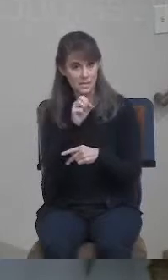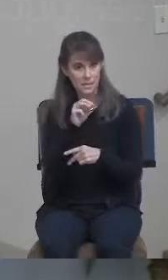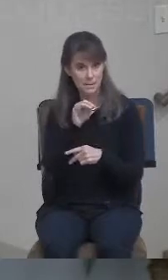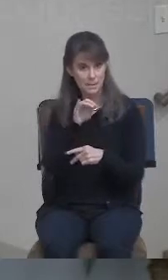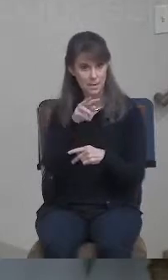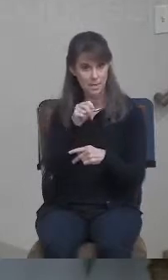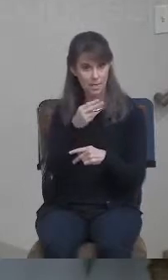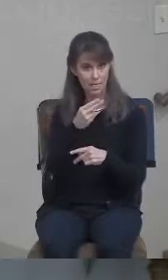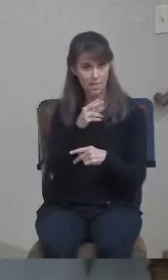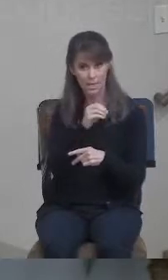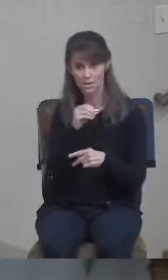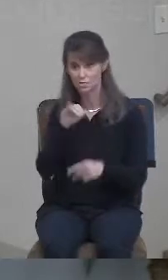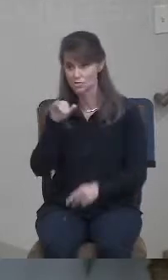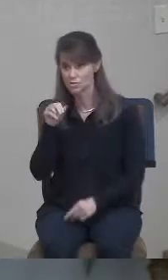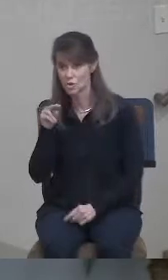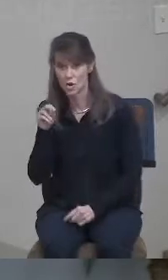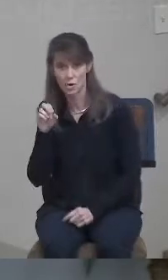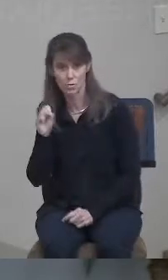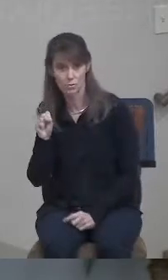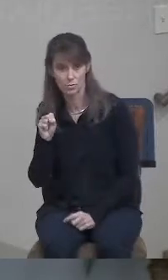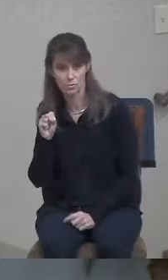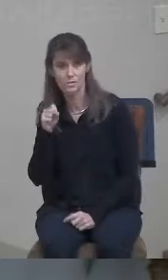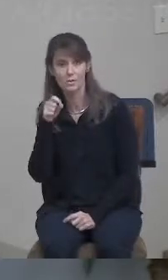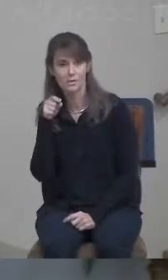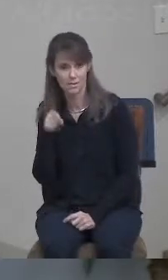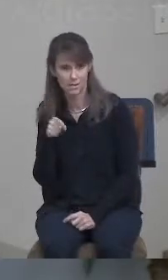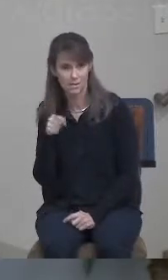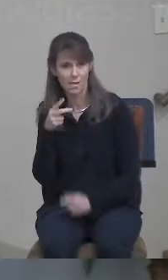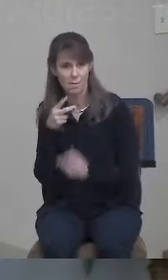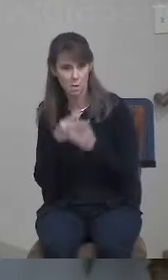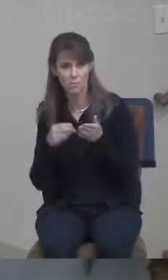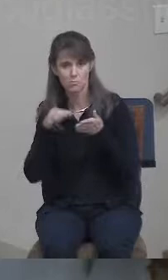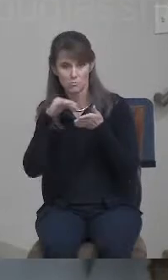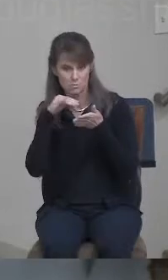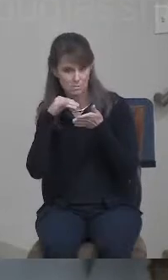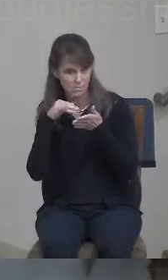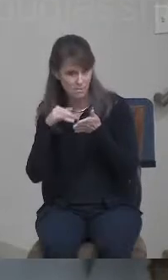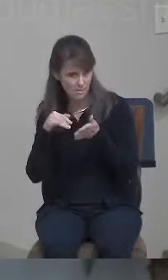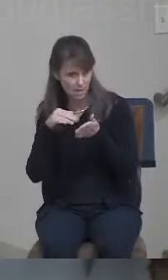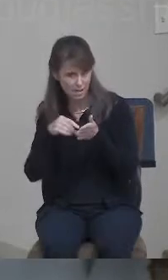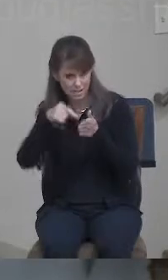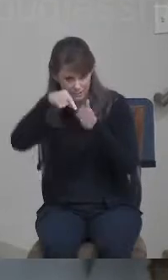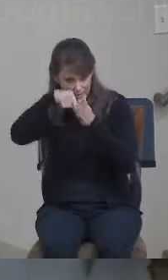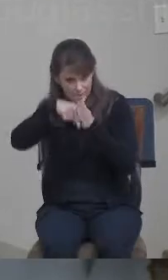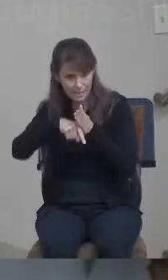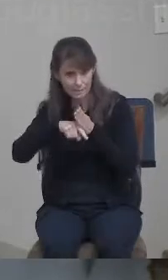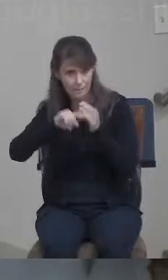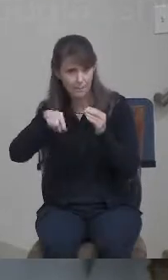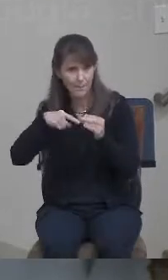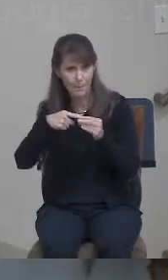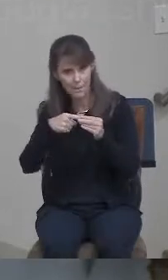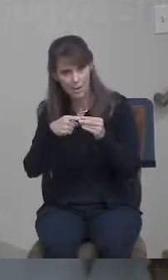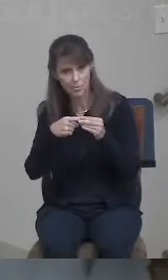Jones had gone beyond him in his thinking about this restoration idea.